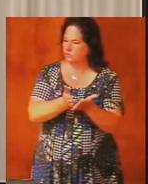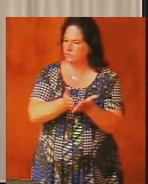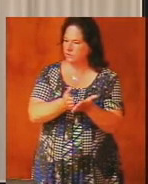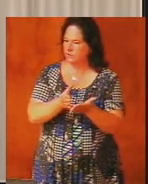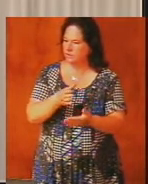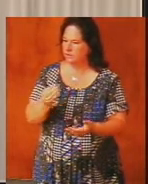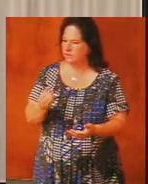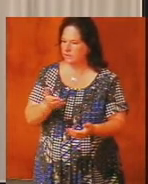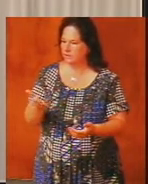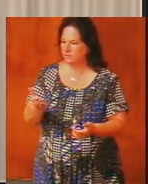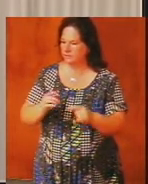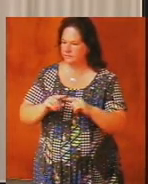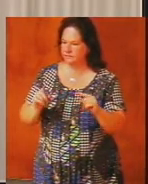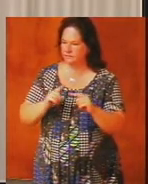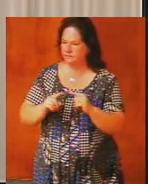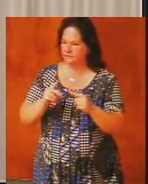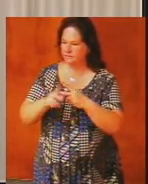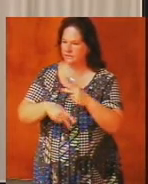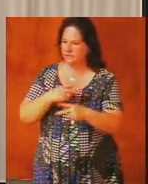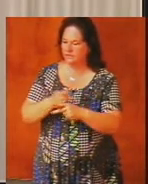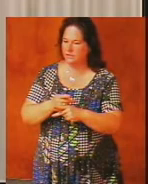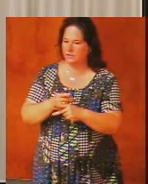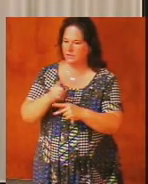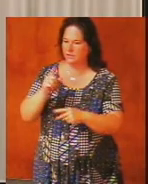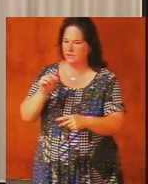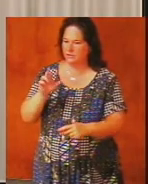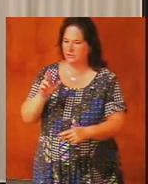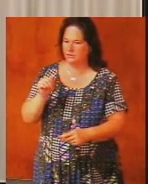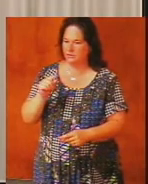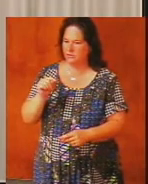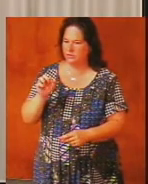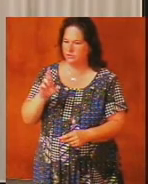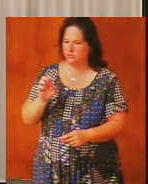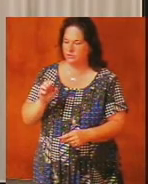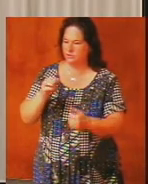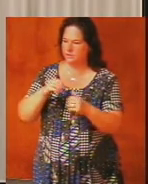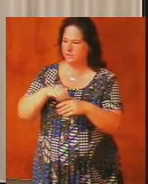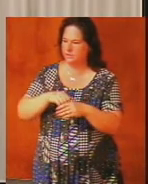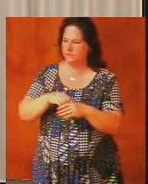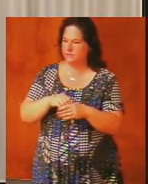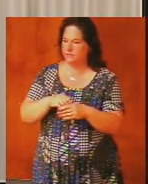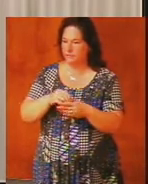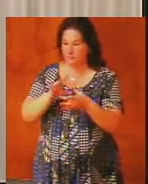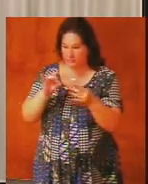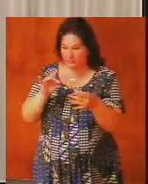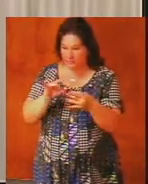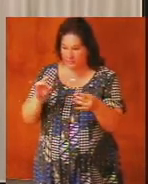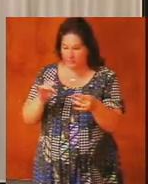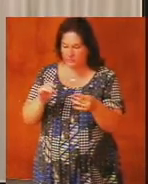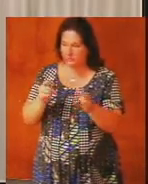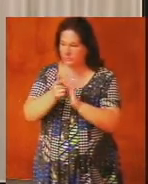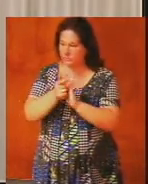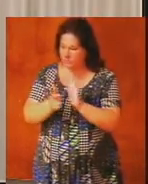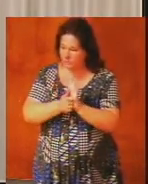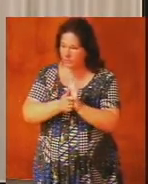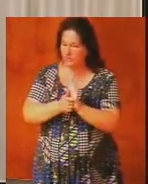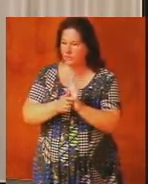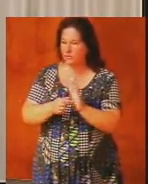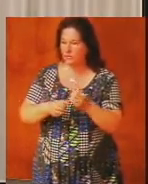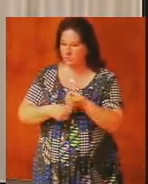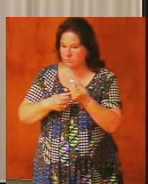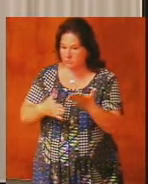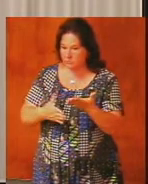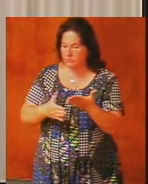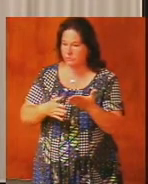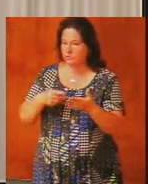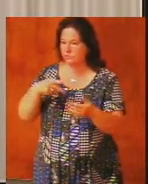and there's different kinds of literature in the Bible. There's narrative, there's law, poetry,